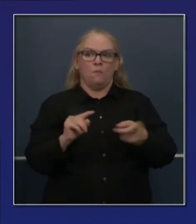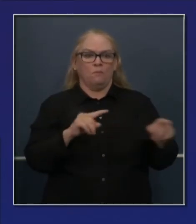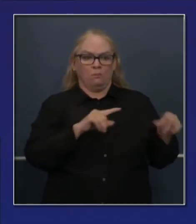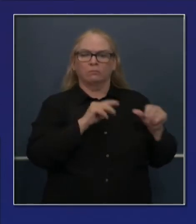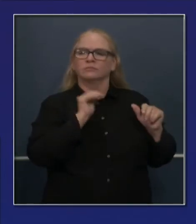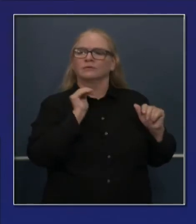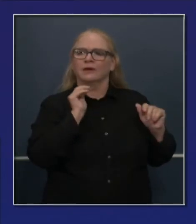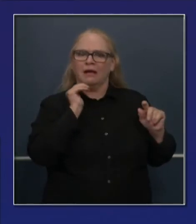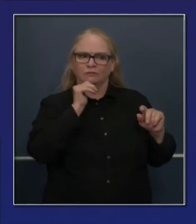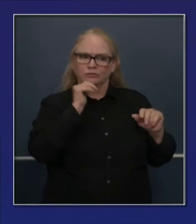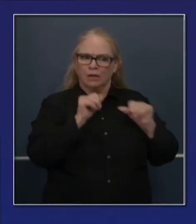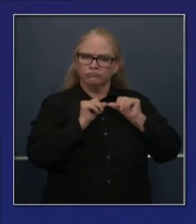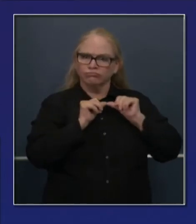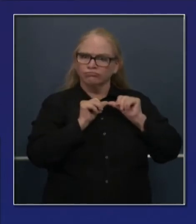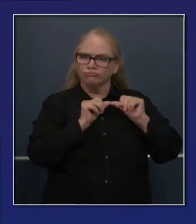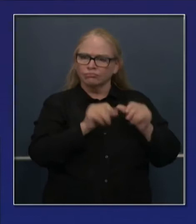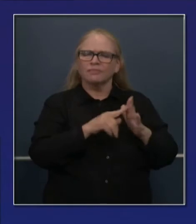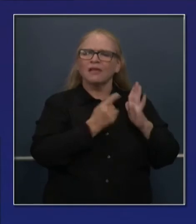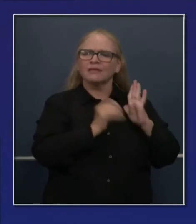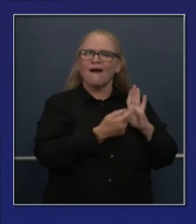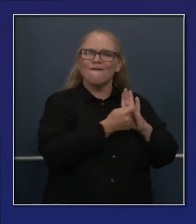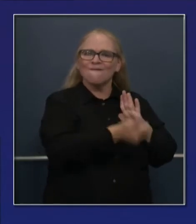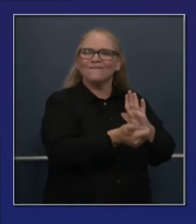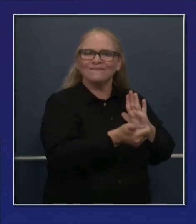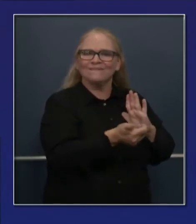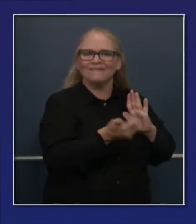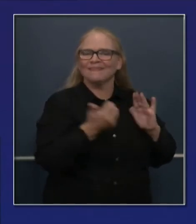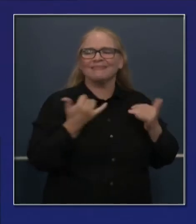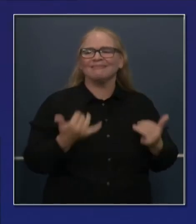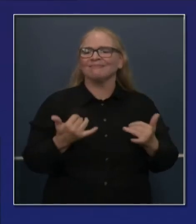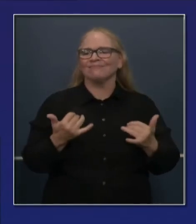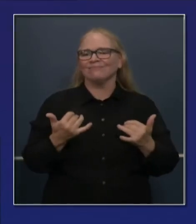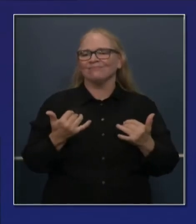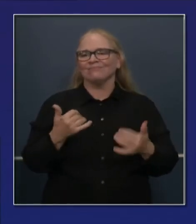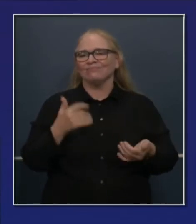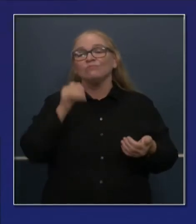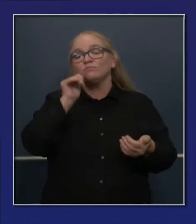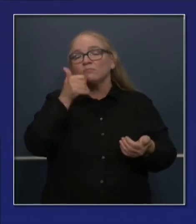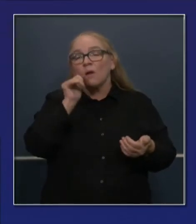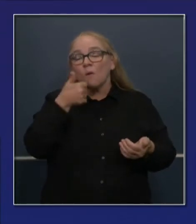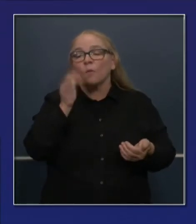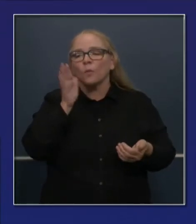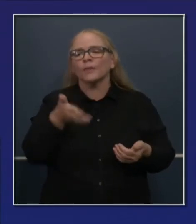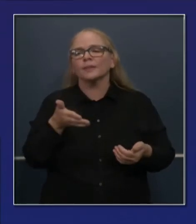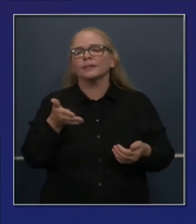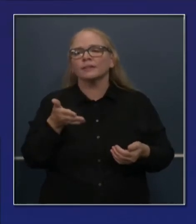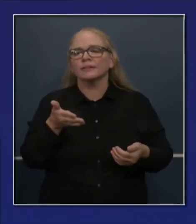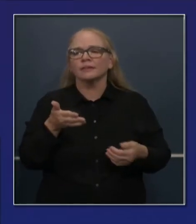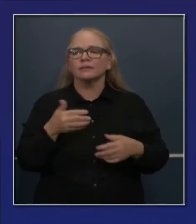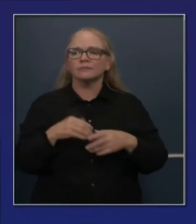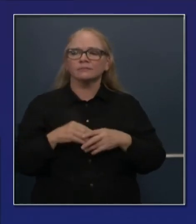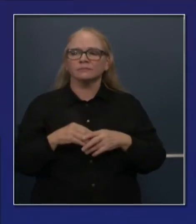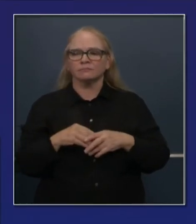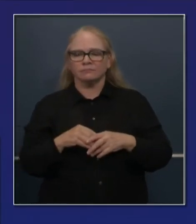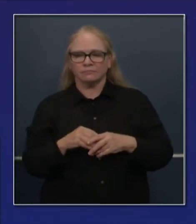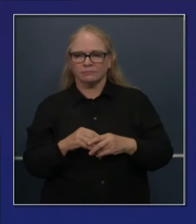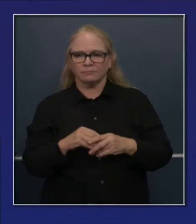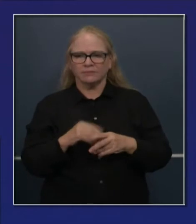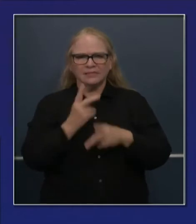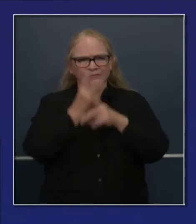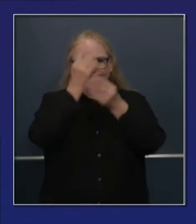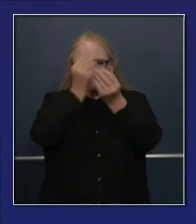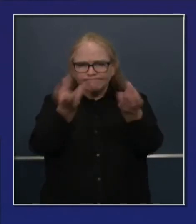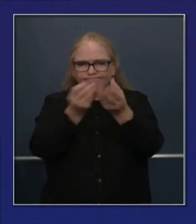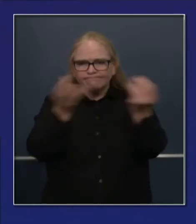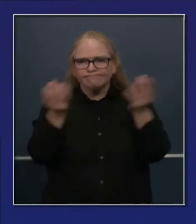So likely tomorrow, though we'll update this, likely tomorrow that you see San Diego on